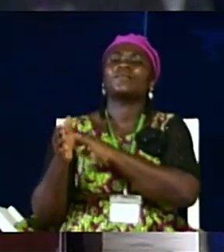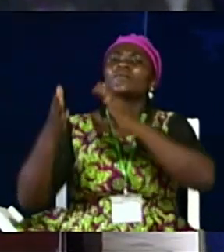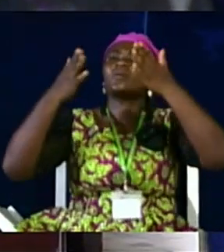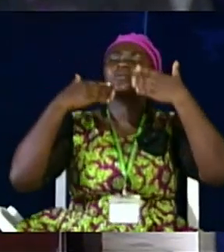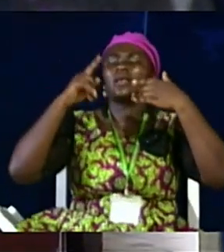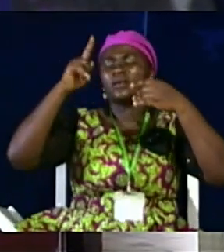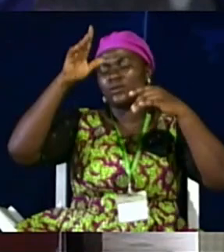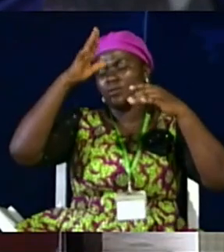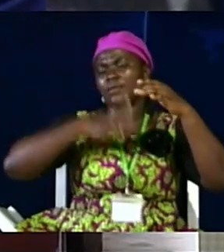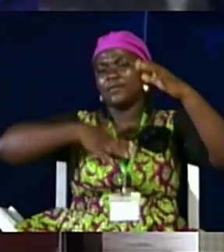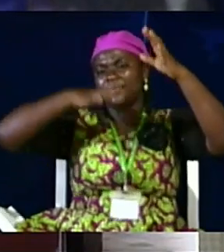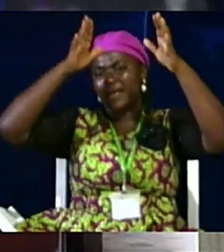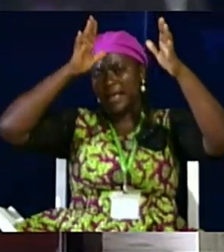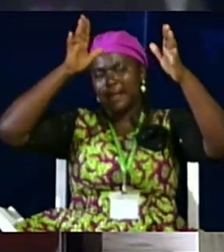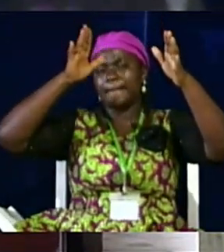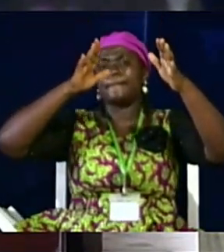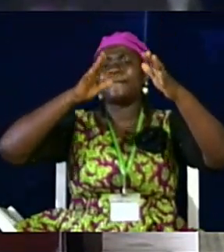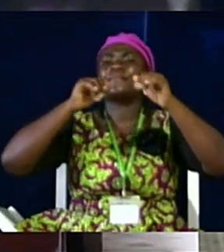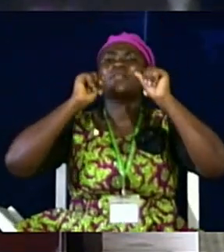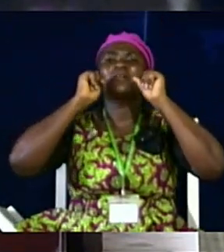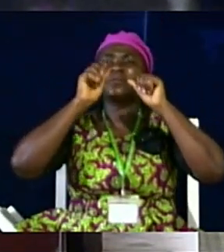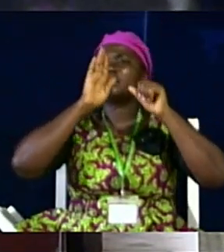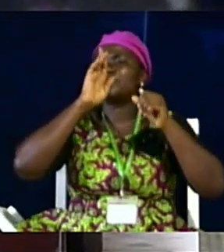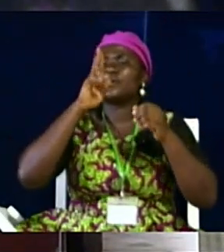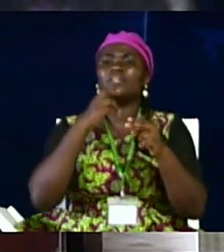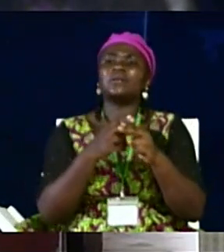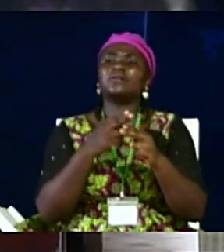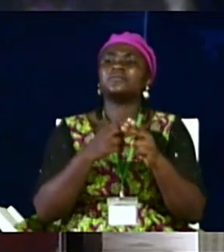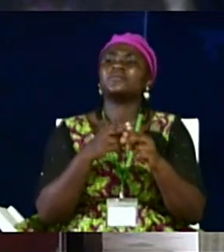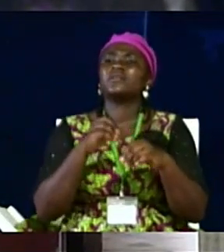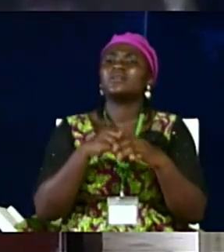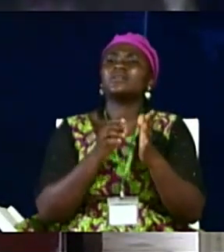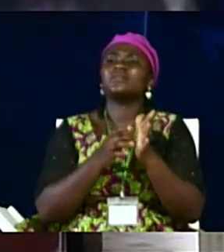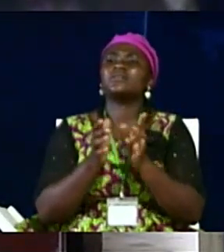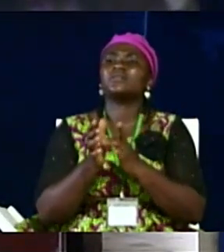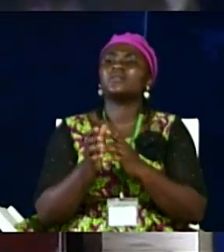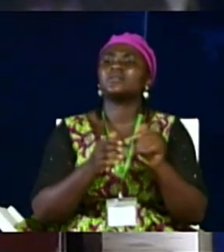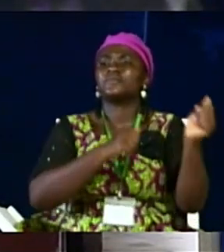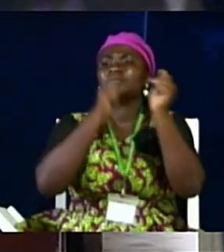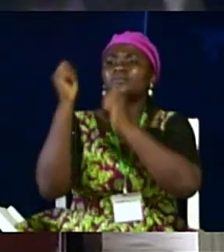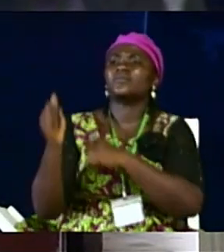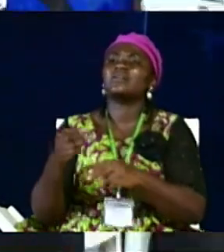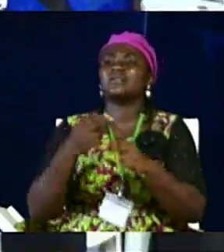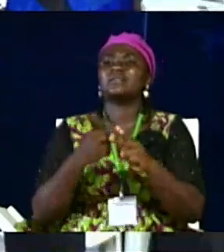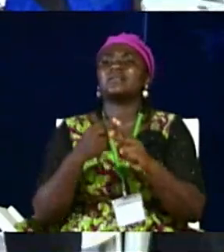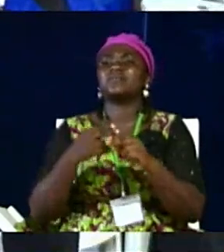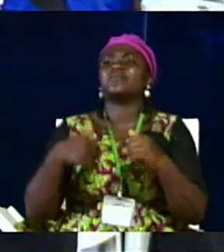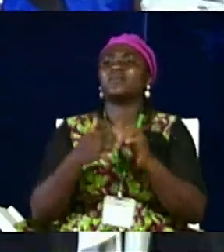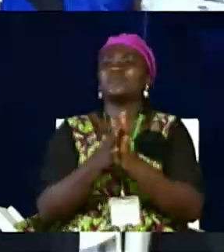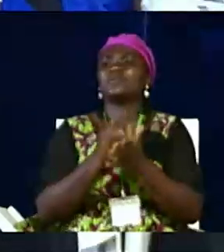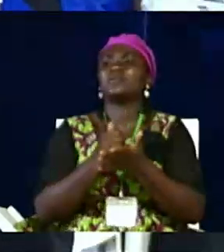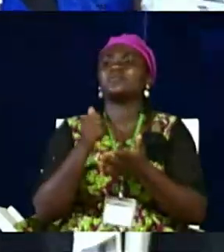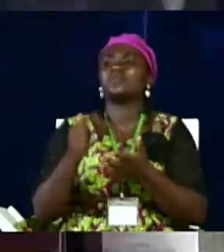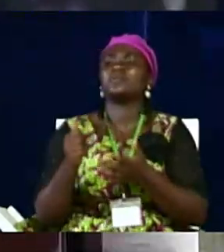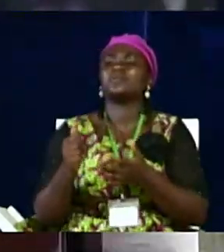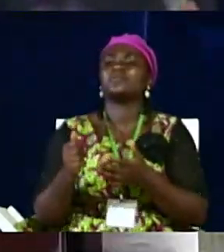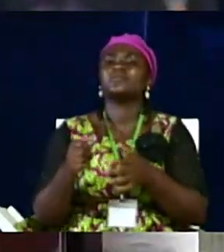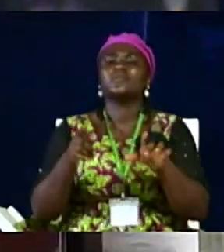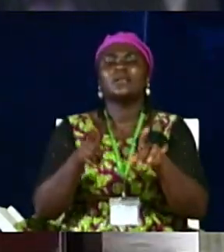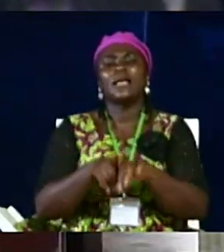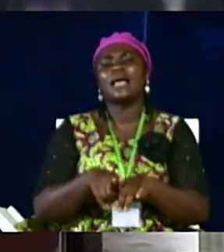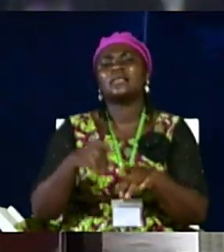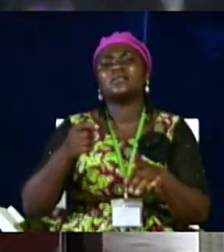Thank you, my Father. Blessed be your name. In Jesus' mighty name we pray. And as we